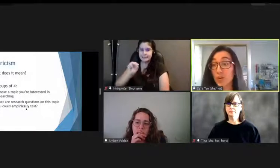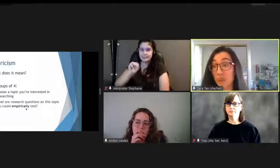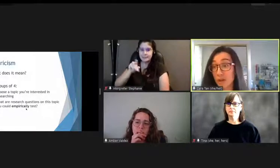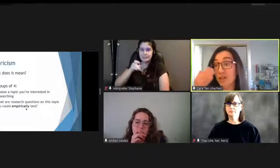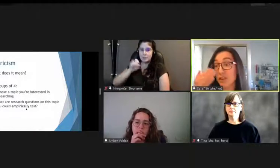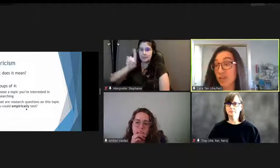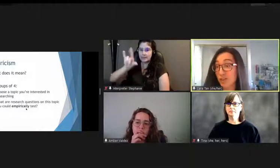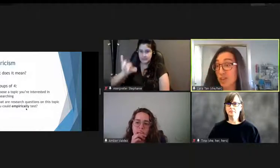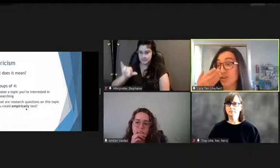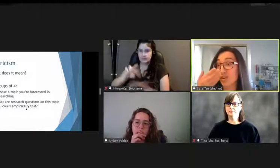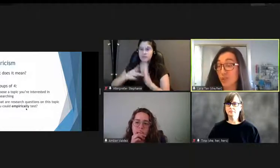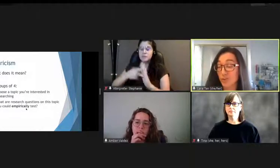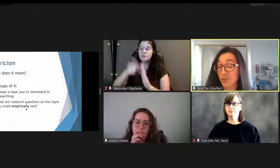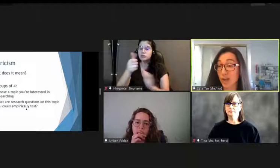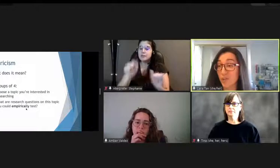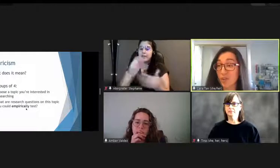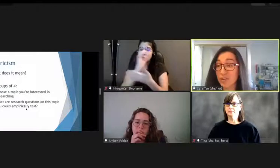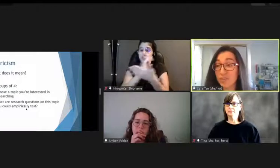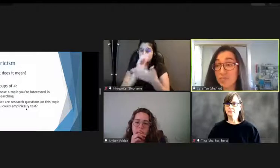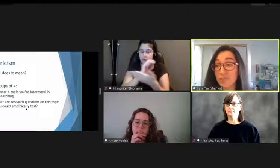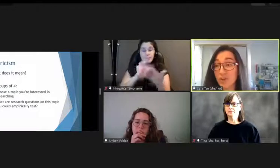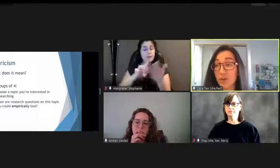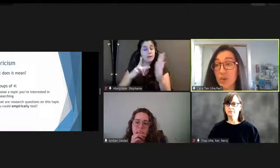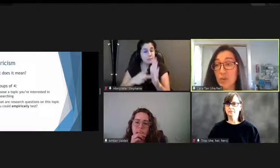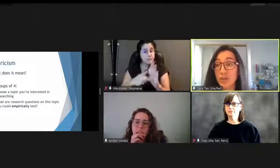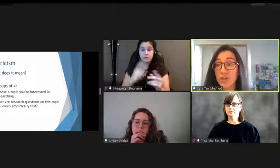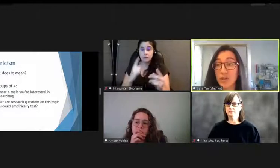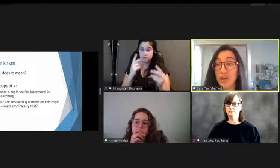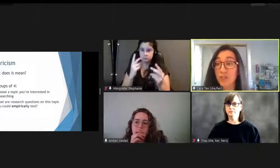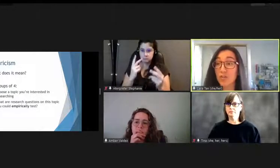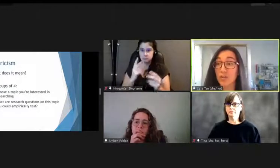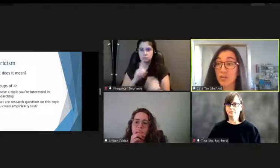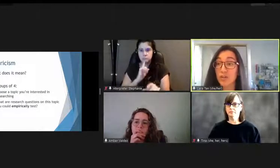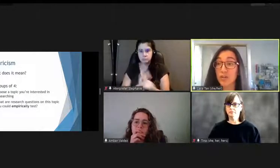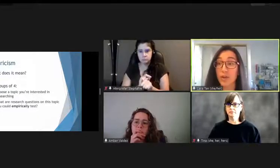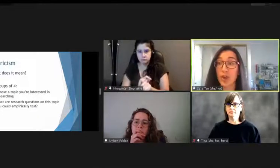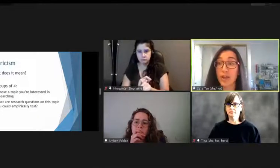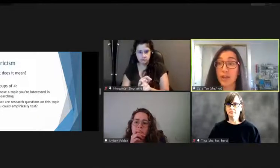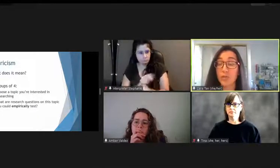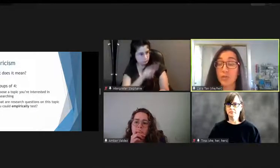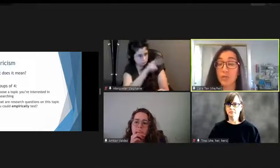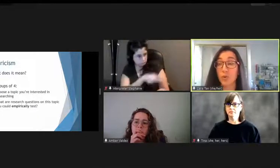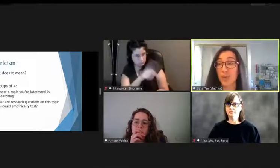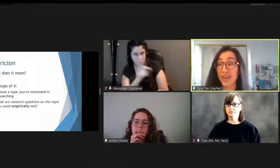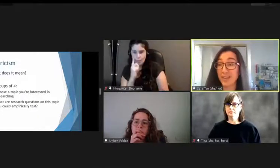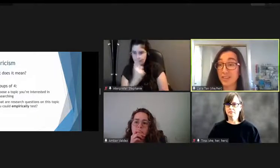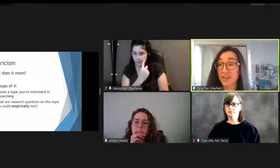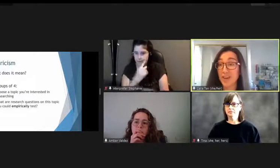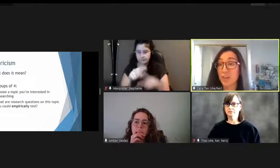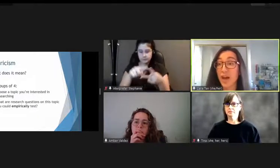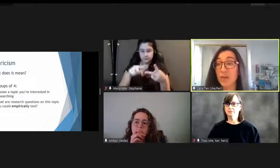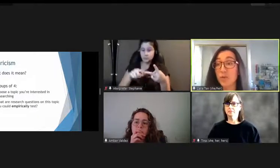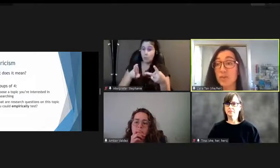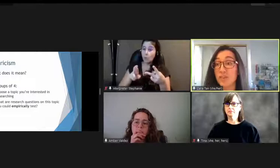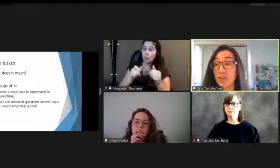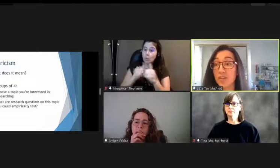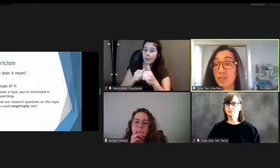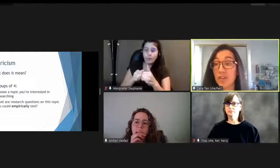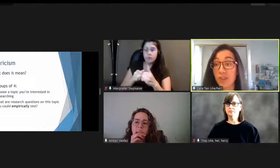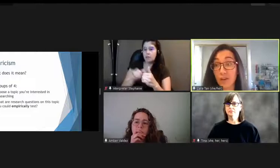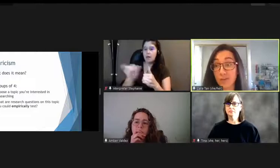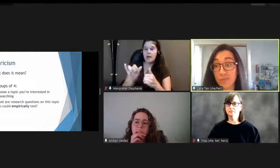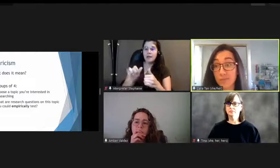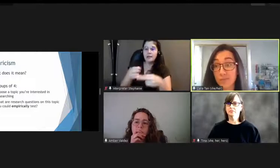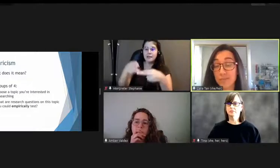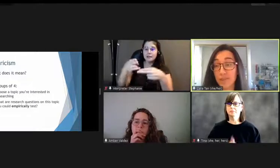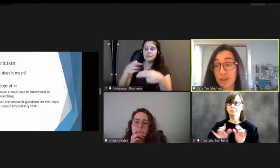could mean literally looking with your eyeballs. It could mean using an instrument. So I can observe your weight by having you stand on a